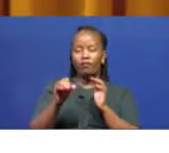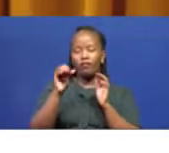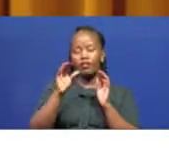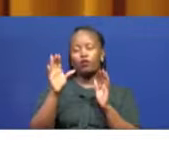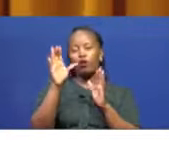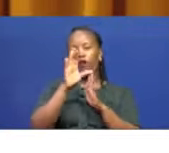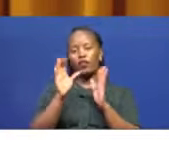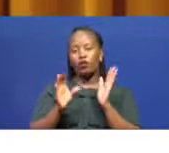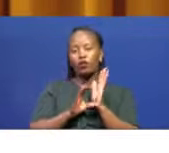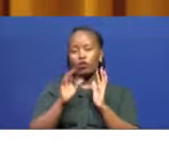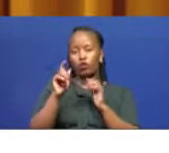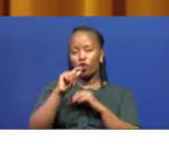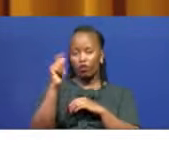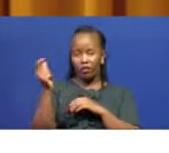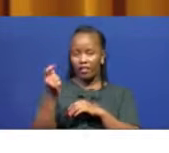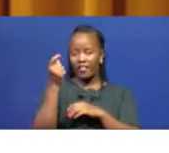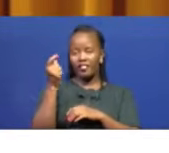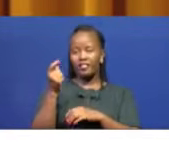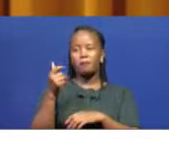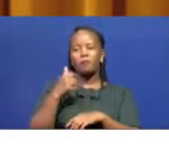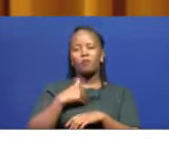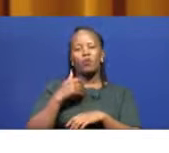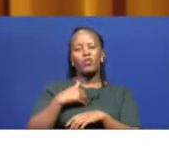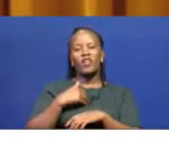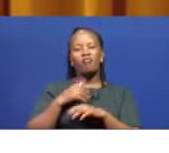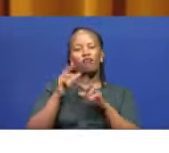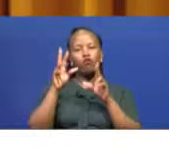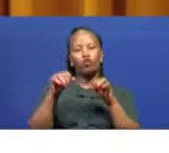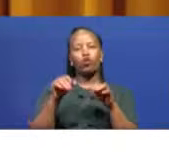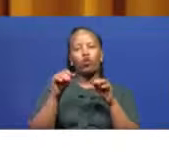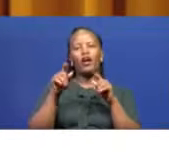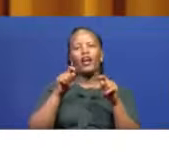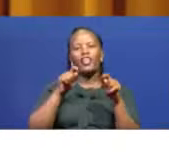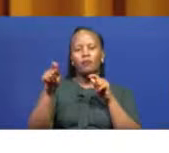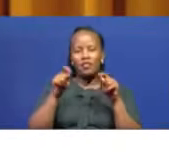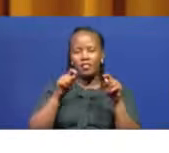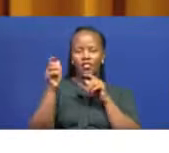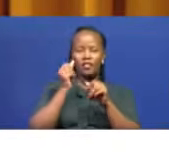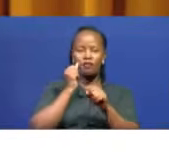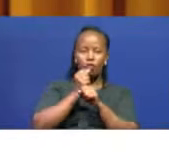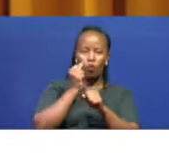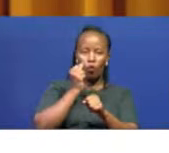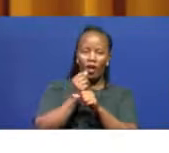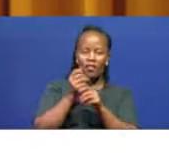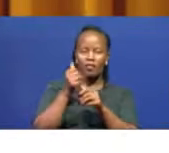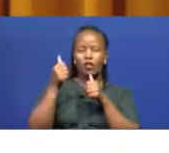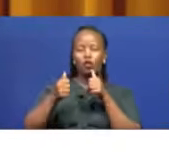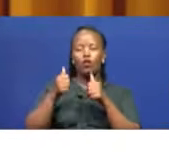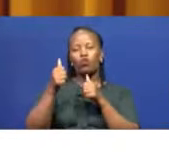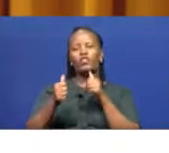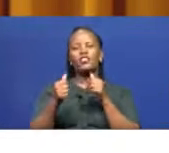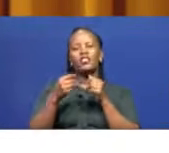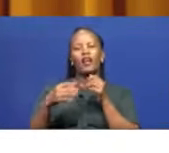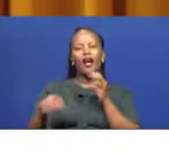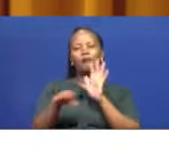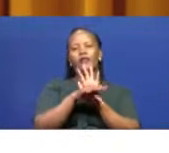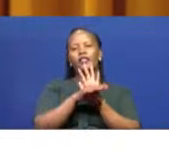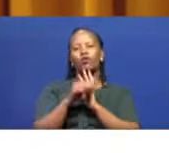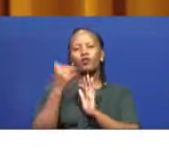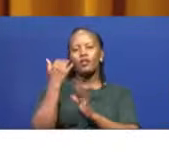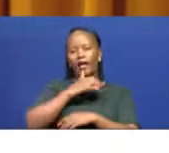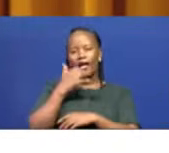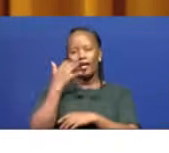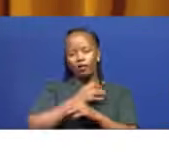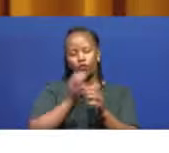of Kenya, there is no legislative and administrative framework within which the impeachment of the DP was